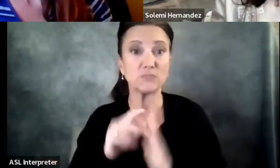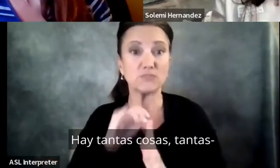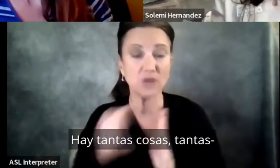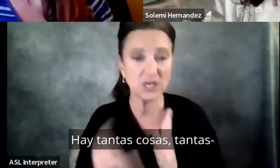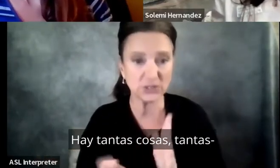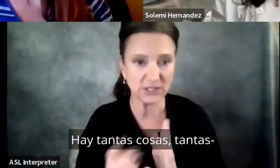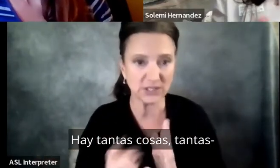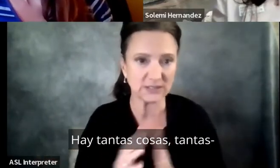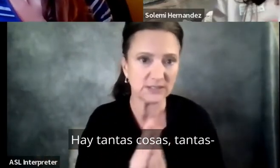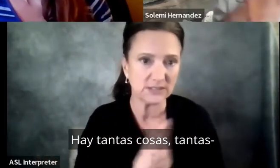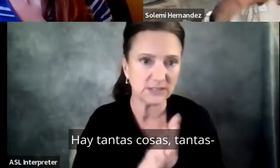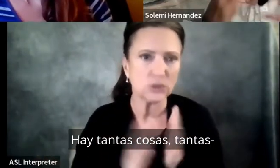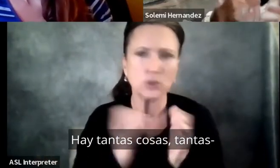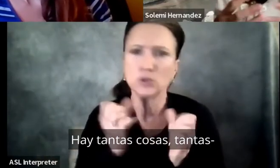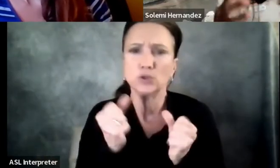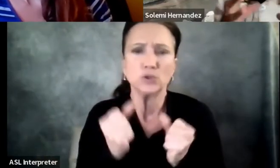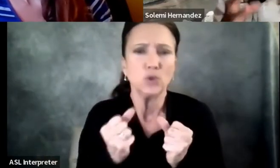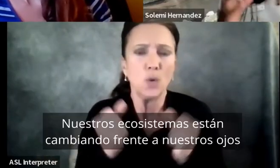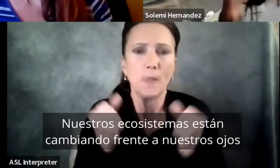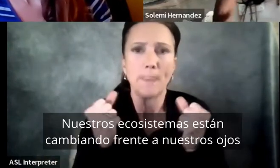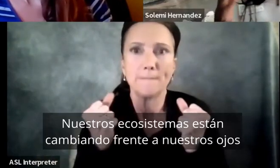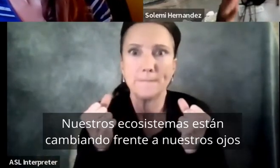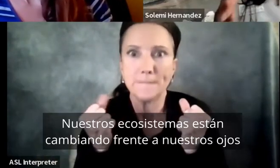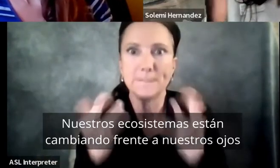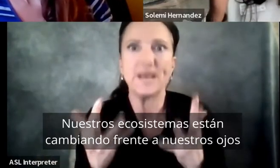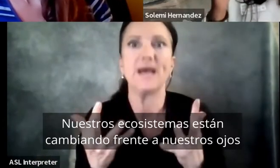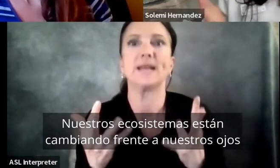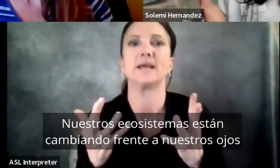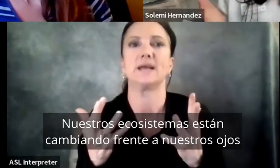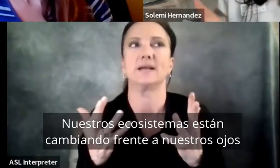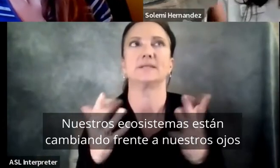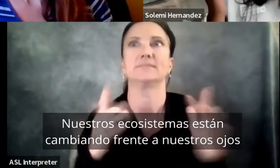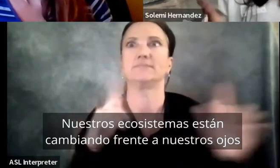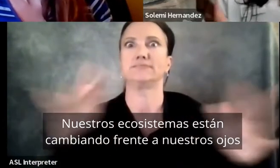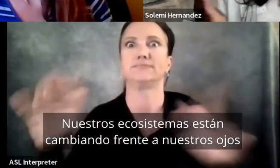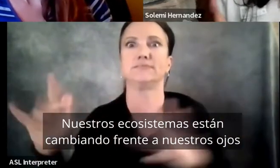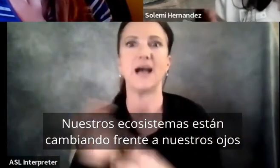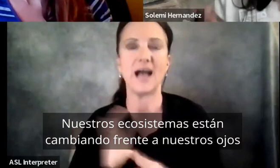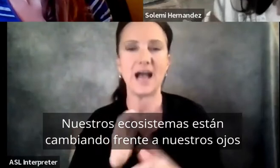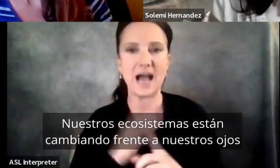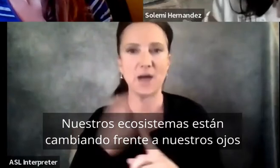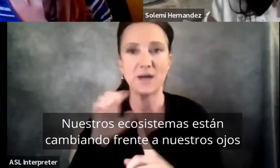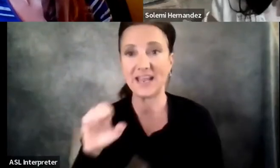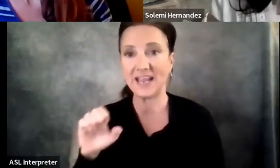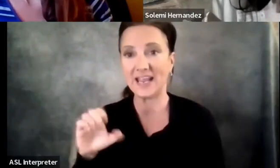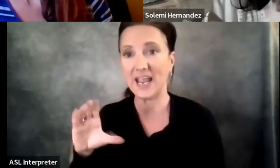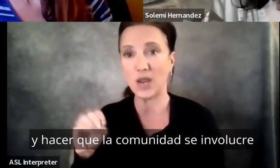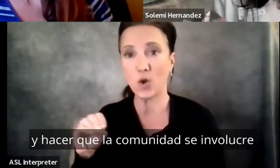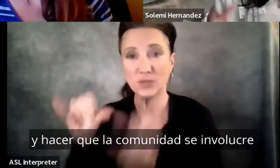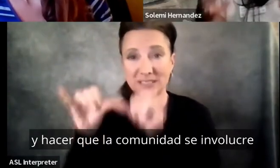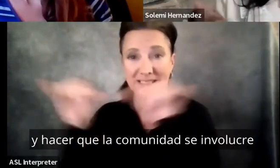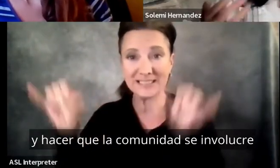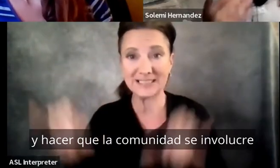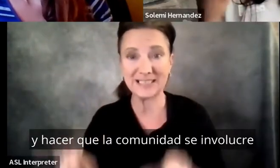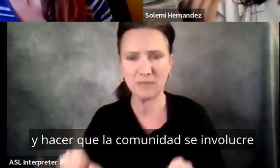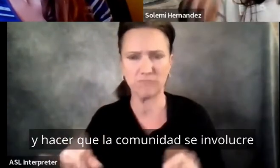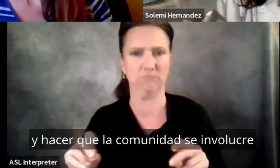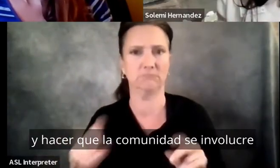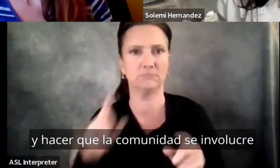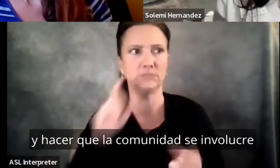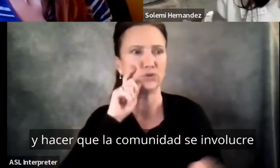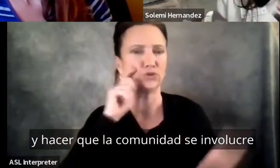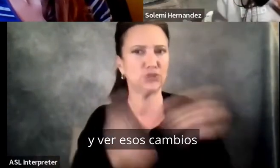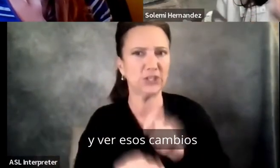You know, there's so many things, so many, our ecosystems are changing in front of our eyes. And getting the